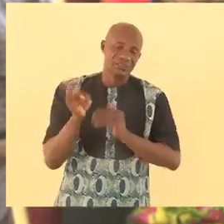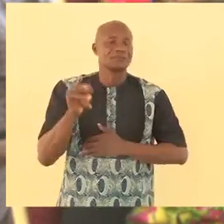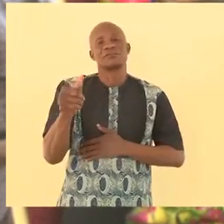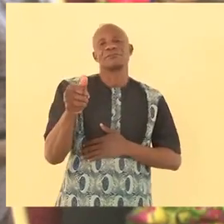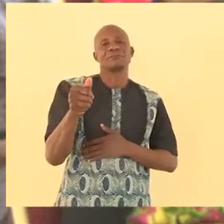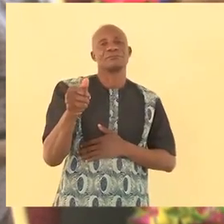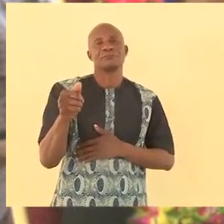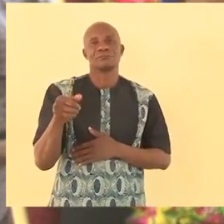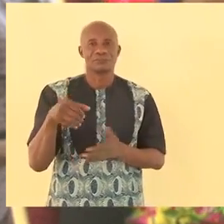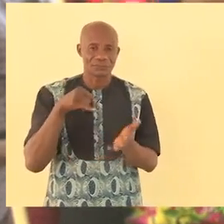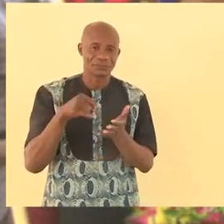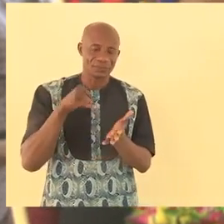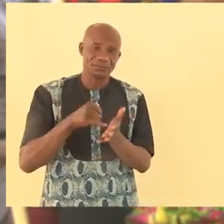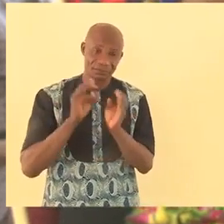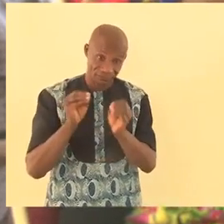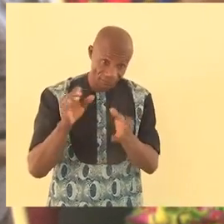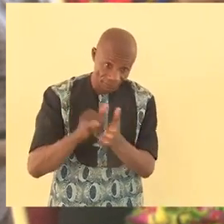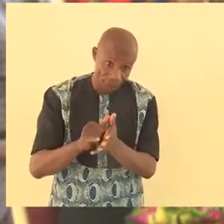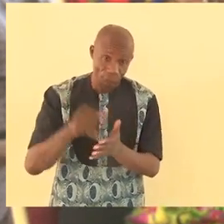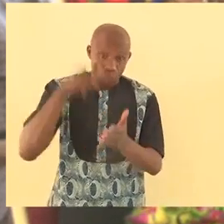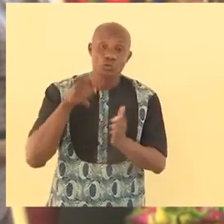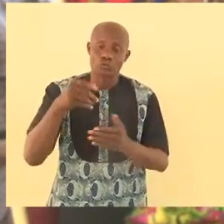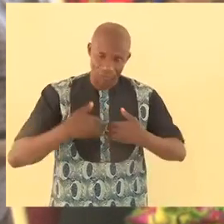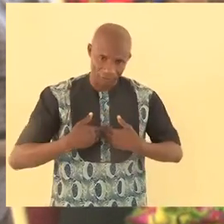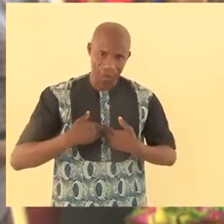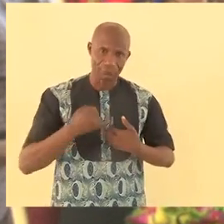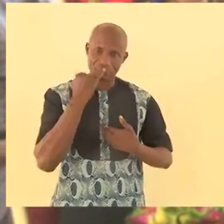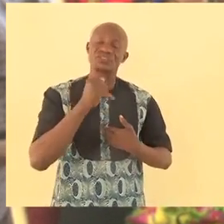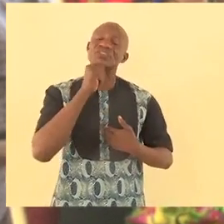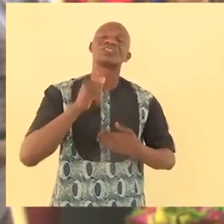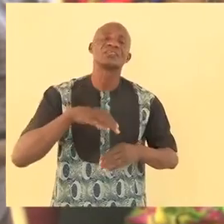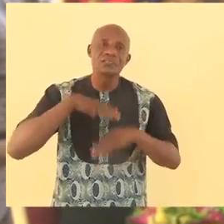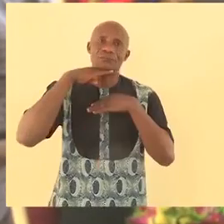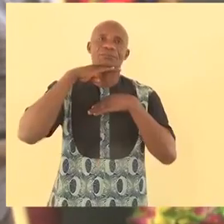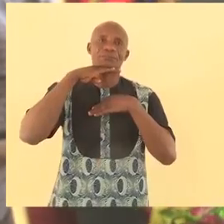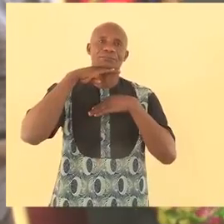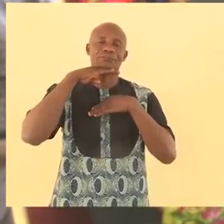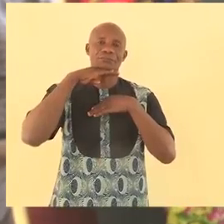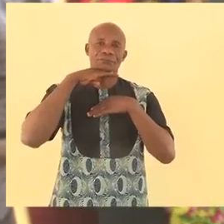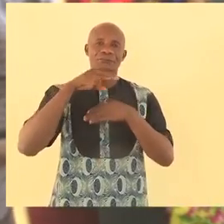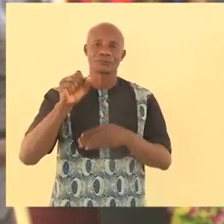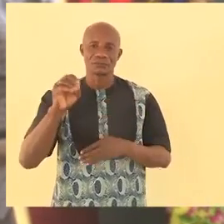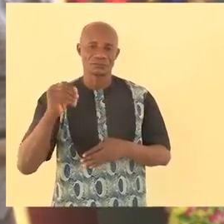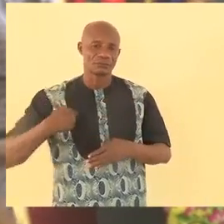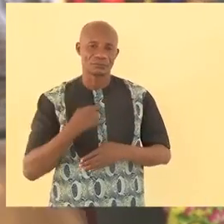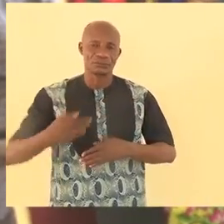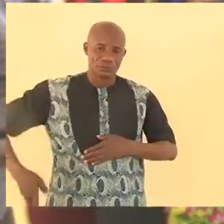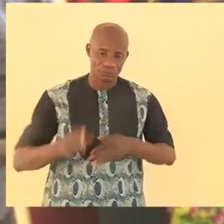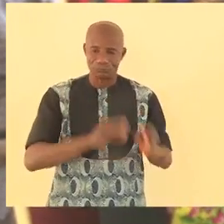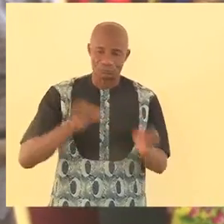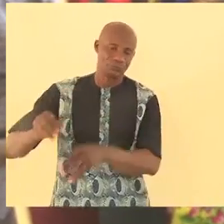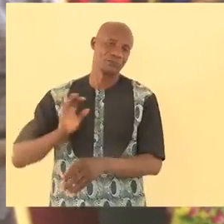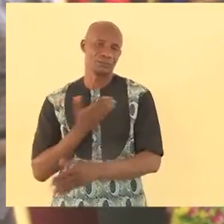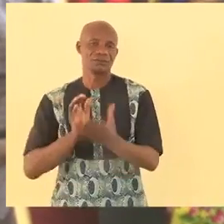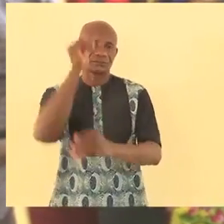get into all kinds of things. So it really teaches that what you have is not what gives satisfaction. It's not what gives life. So we should really